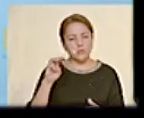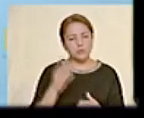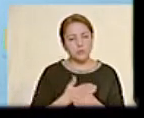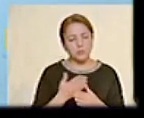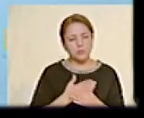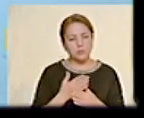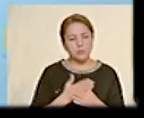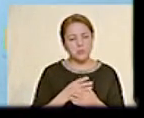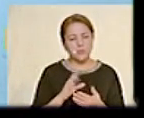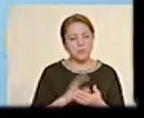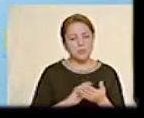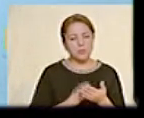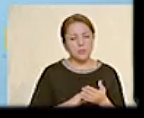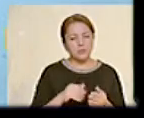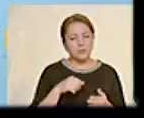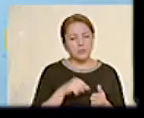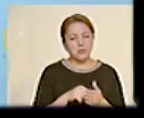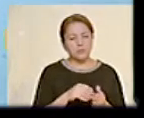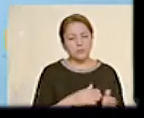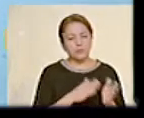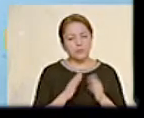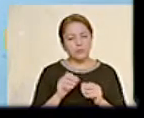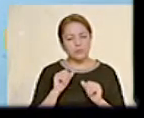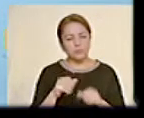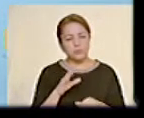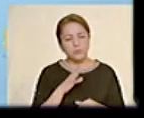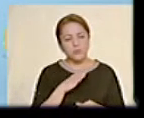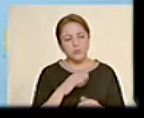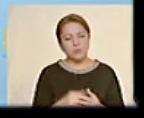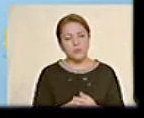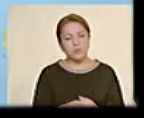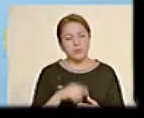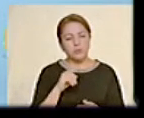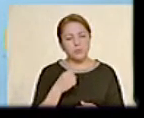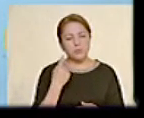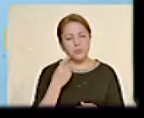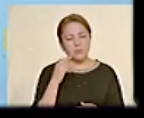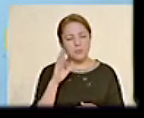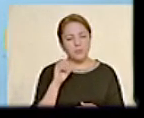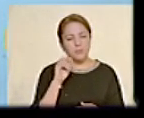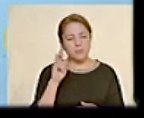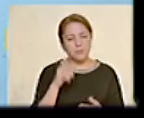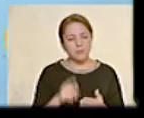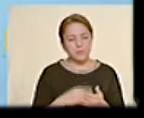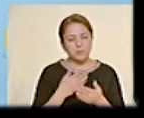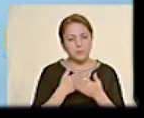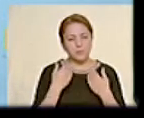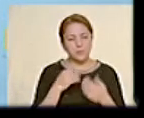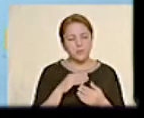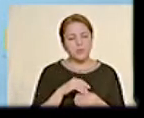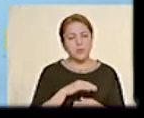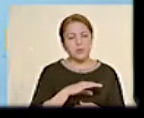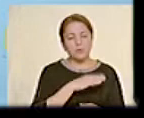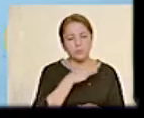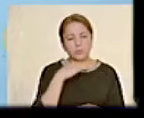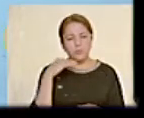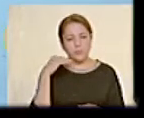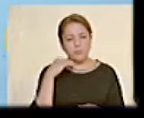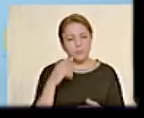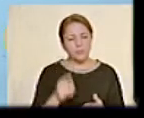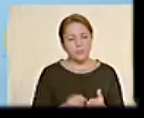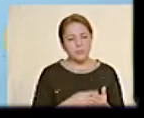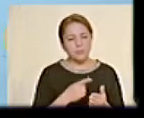o'tish mumkin bo'lar edi. Bu tarzda bizda bitta veb sahifa emas, demak veb saytimizda bir necha